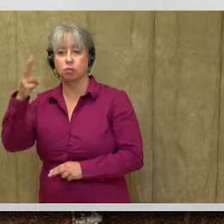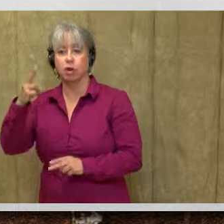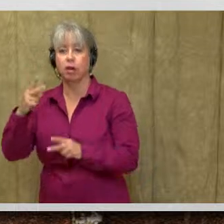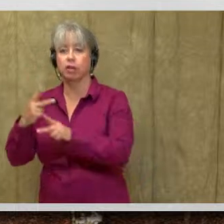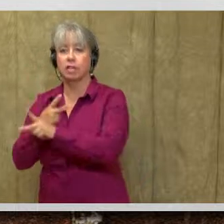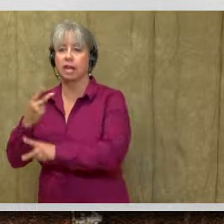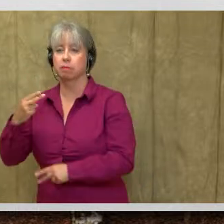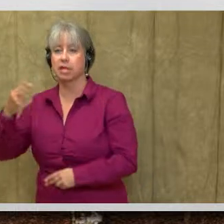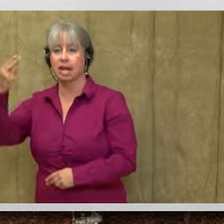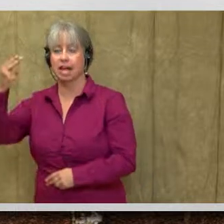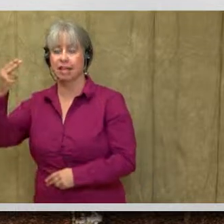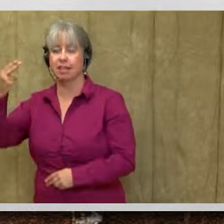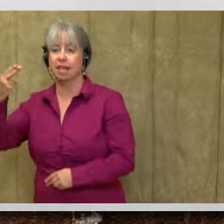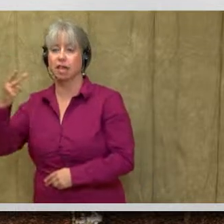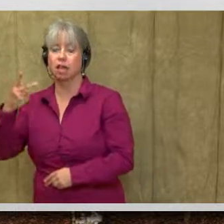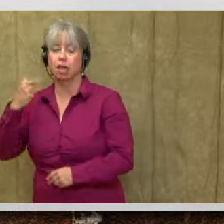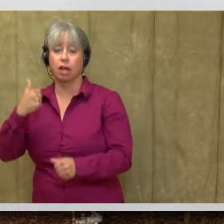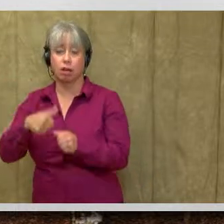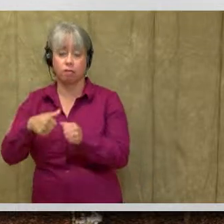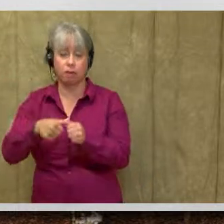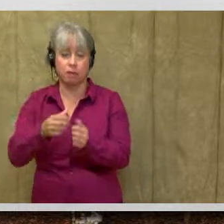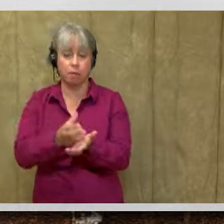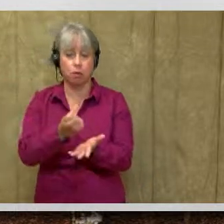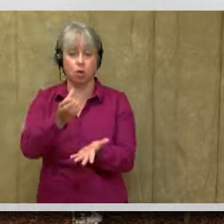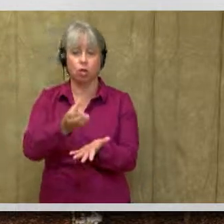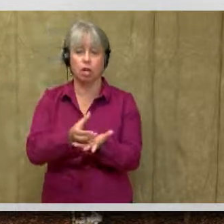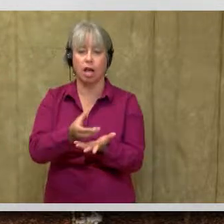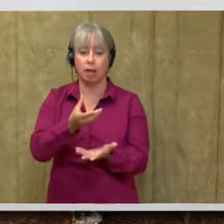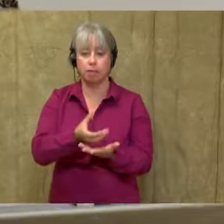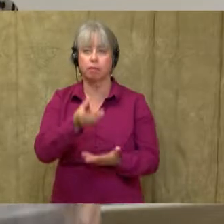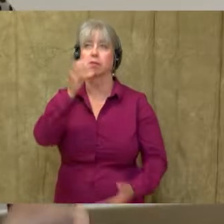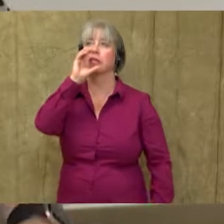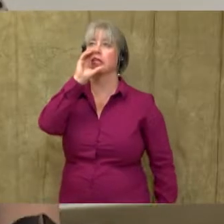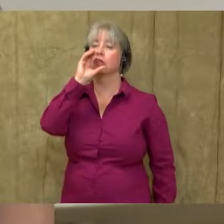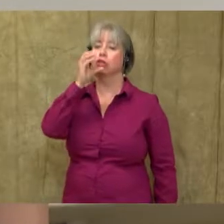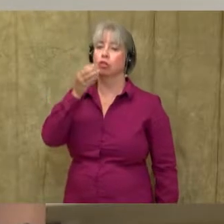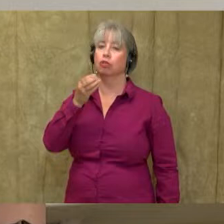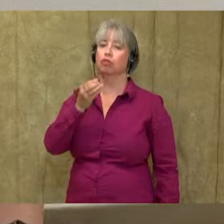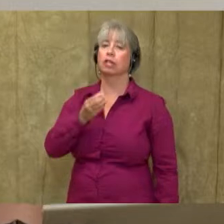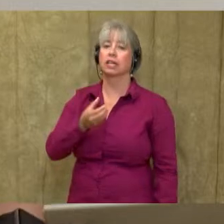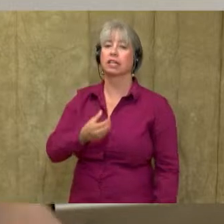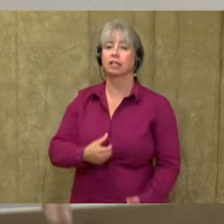a Coke or like a canned good, maybe green beans or corn.